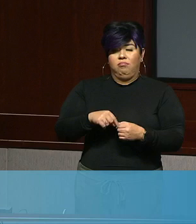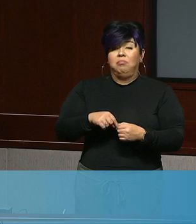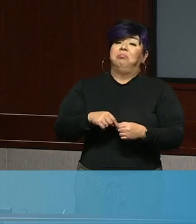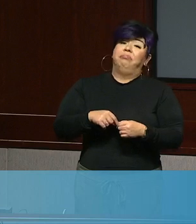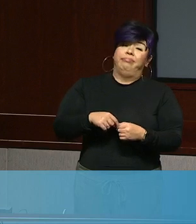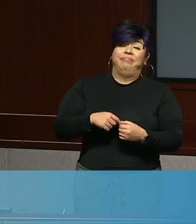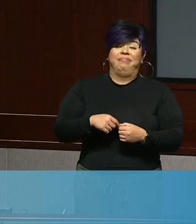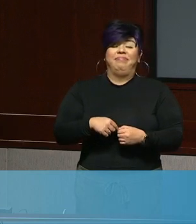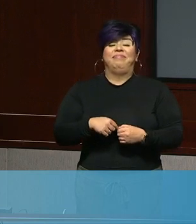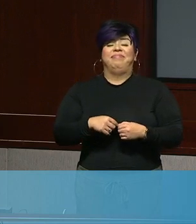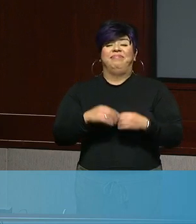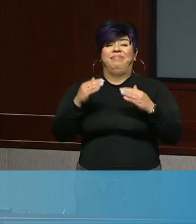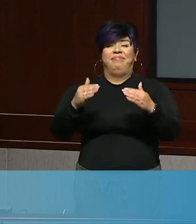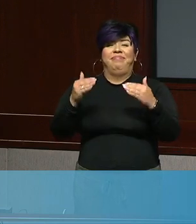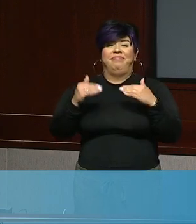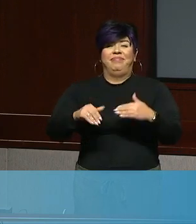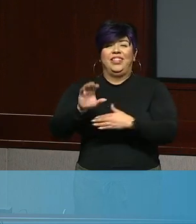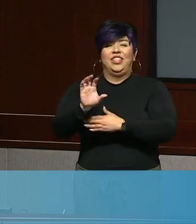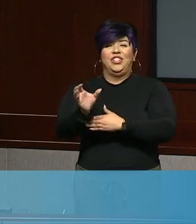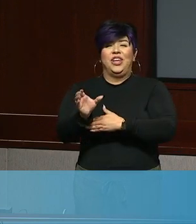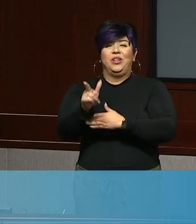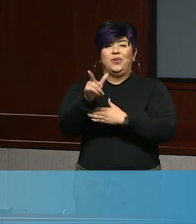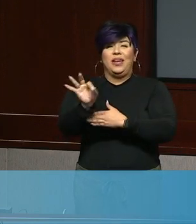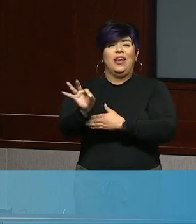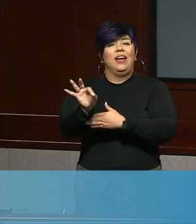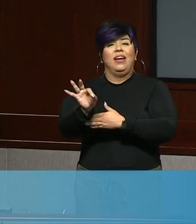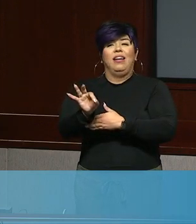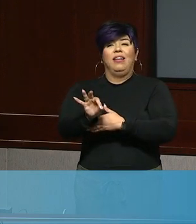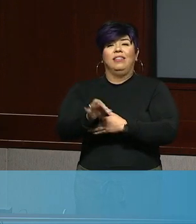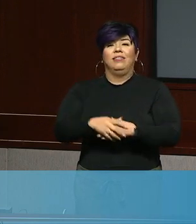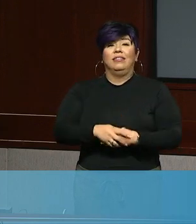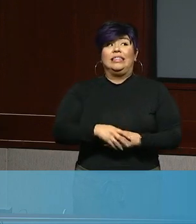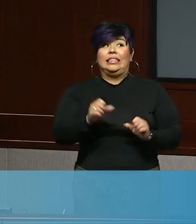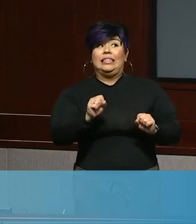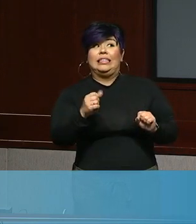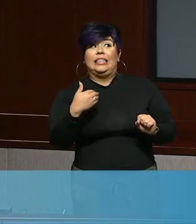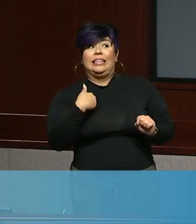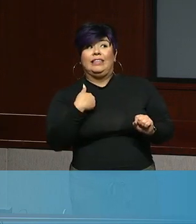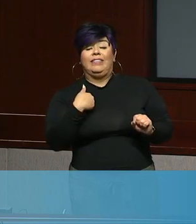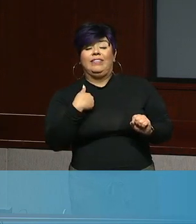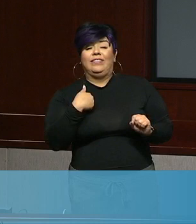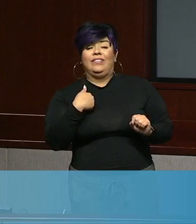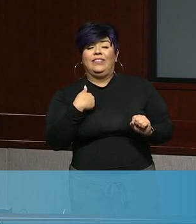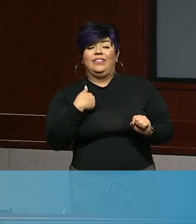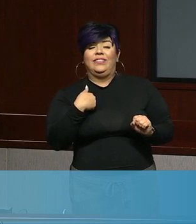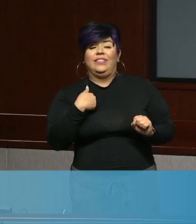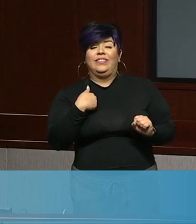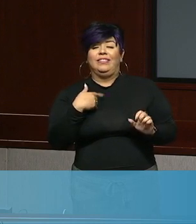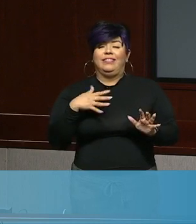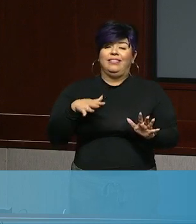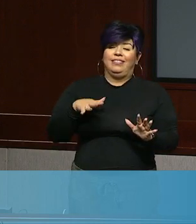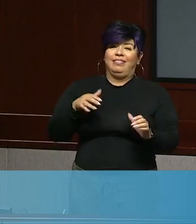Okay. Our next outlet is Channel 29. Tim Johns, any questions? No questions today. Thank you.